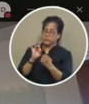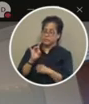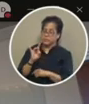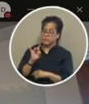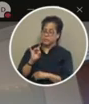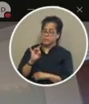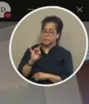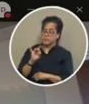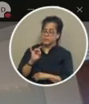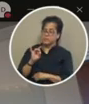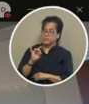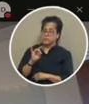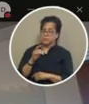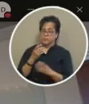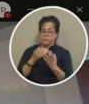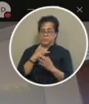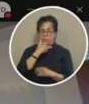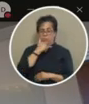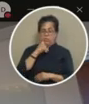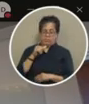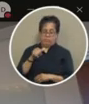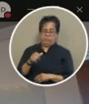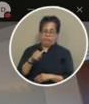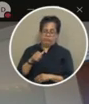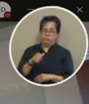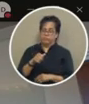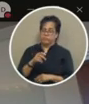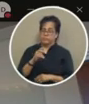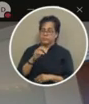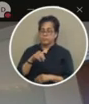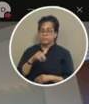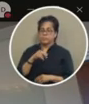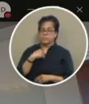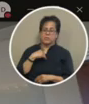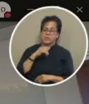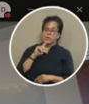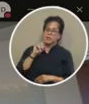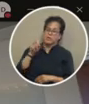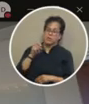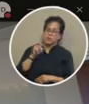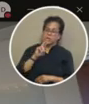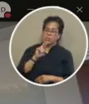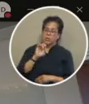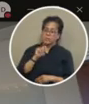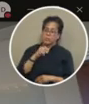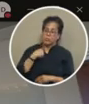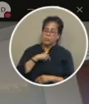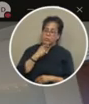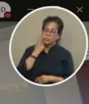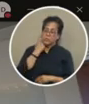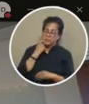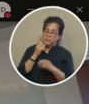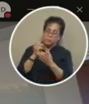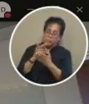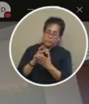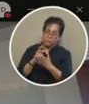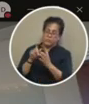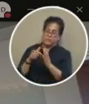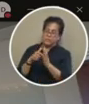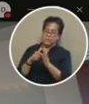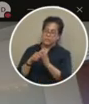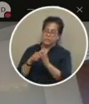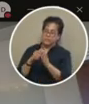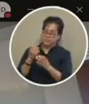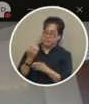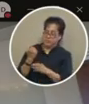I'm pushing the wrong buttons. Yeah, good morning, Robert. I'm just wondering why didn't we just approve this back